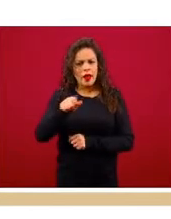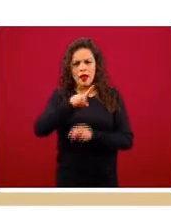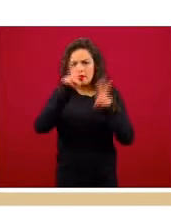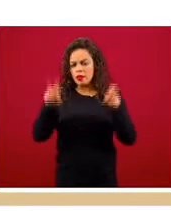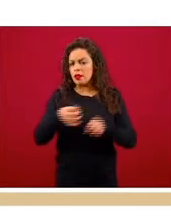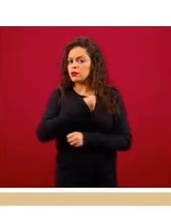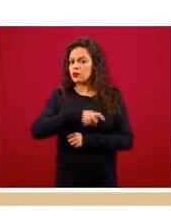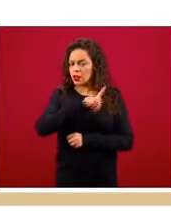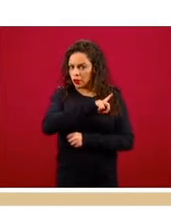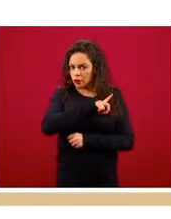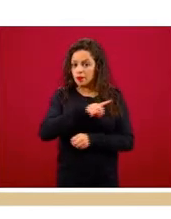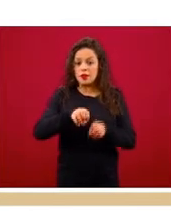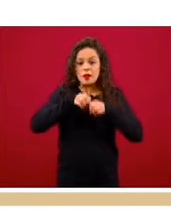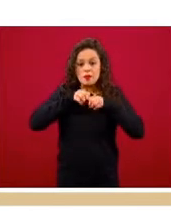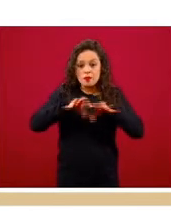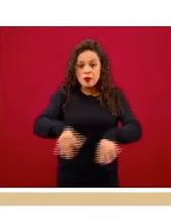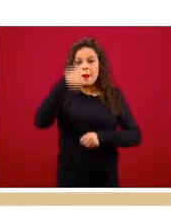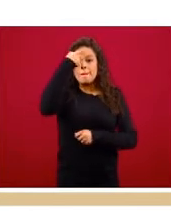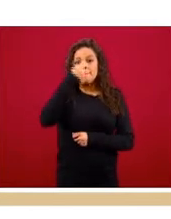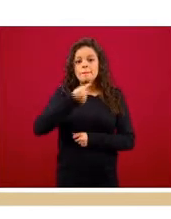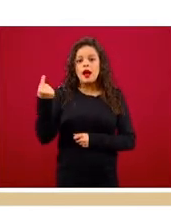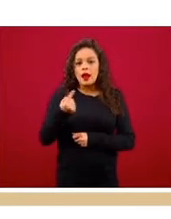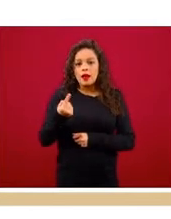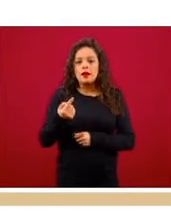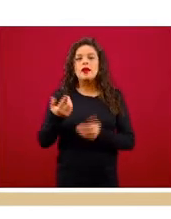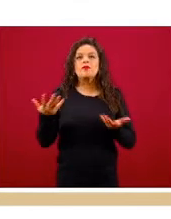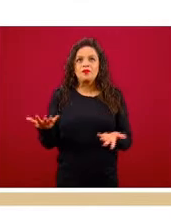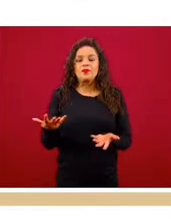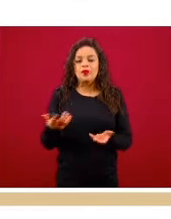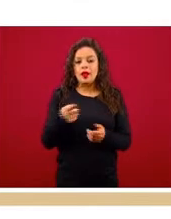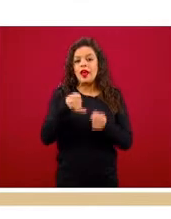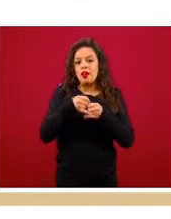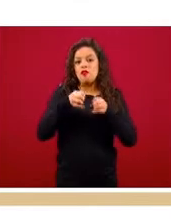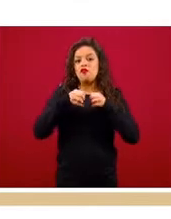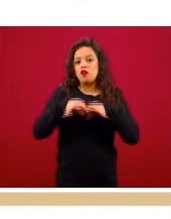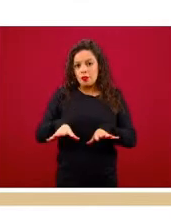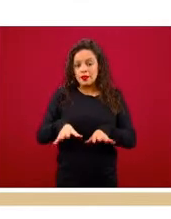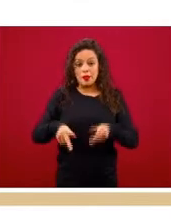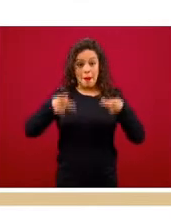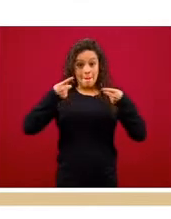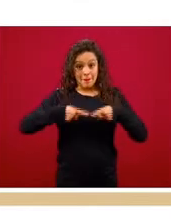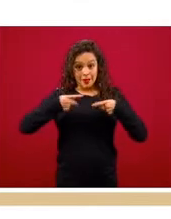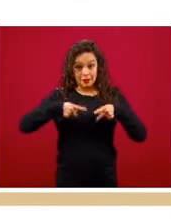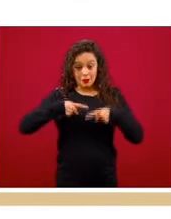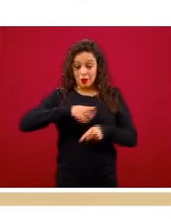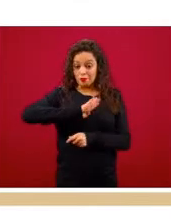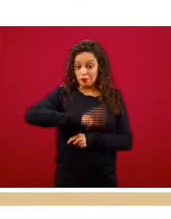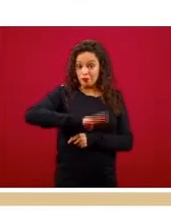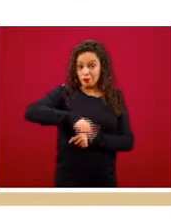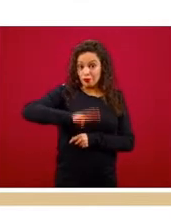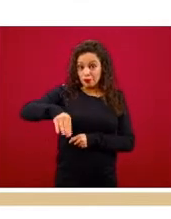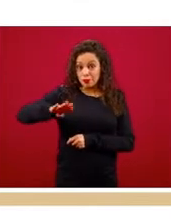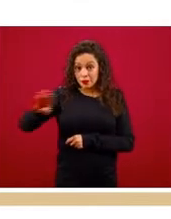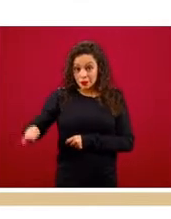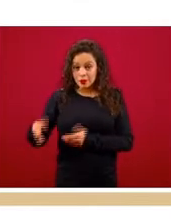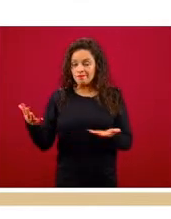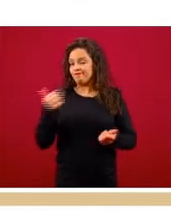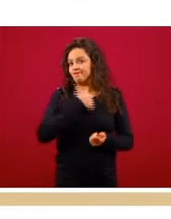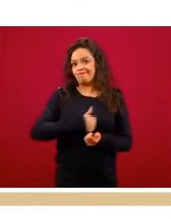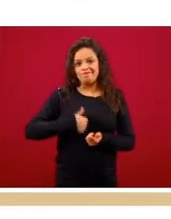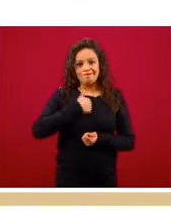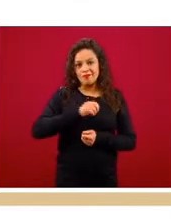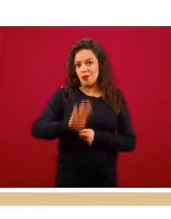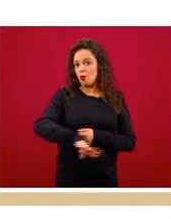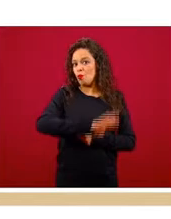it to incorporate information from those who unfortunately pass away due to